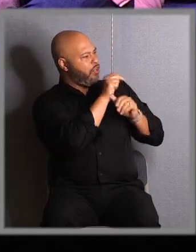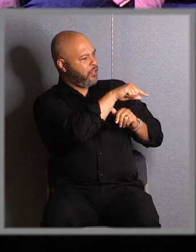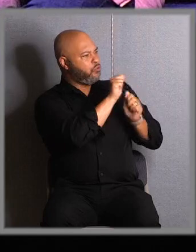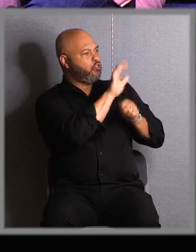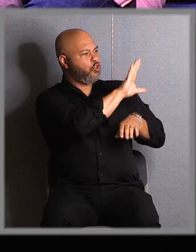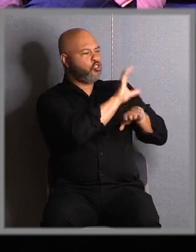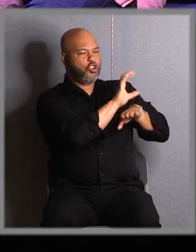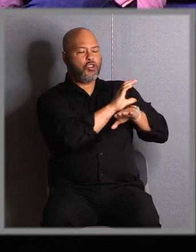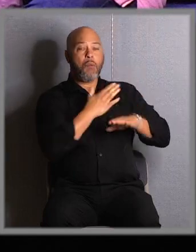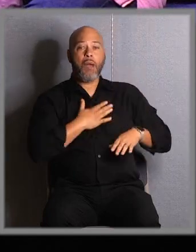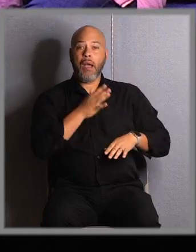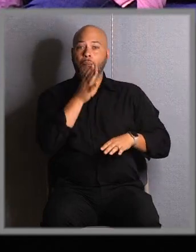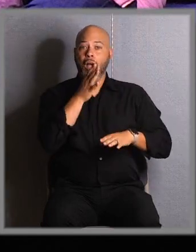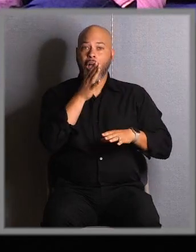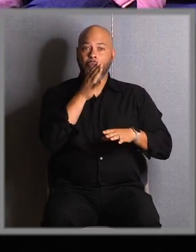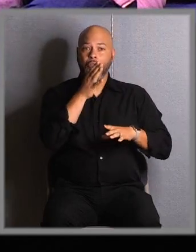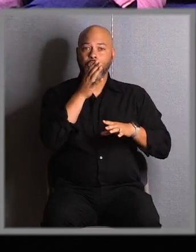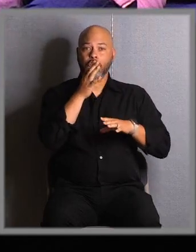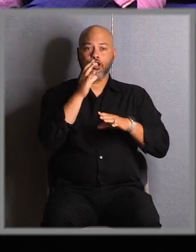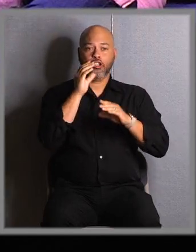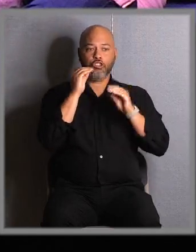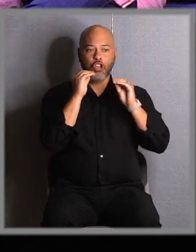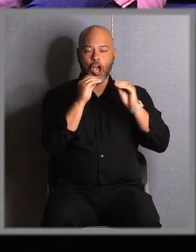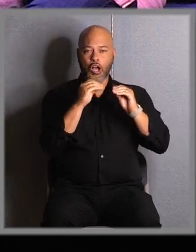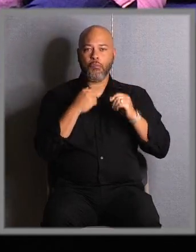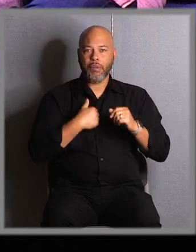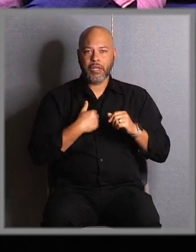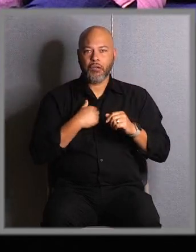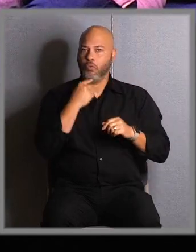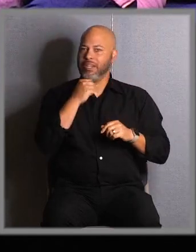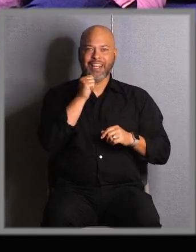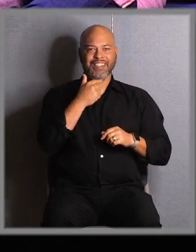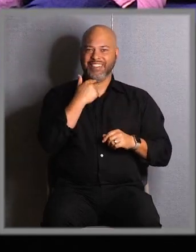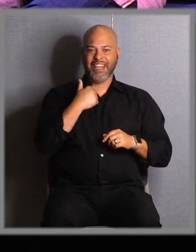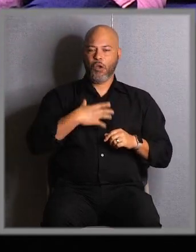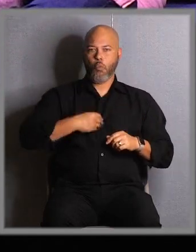my mother taught me and trained me. We didn't say white man,